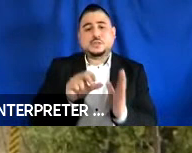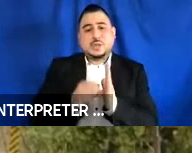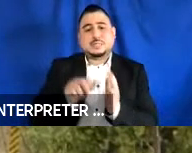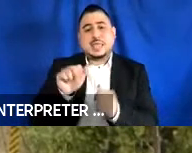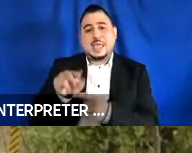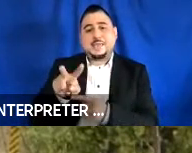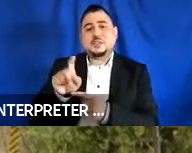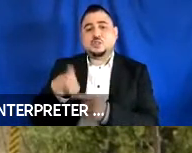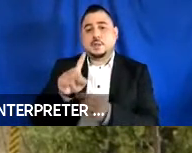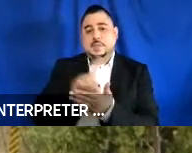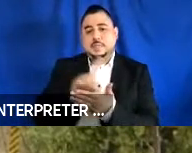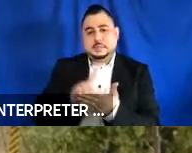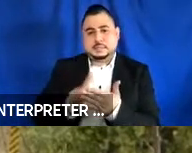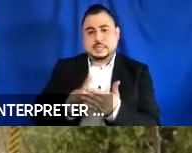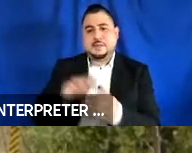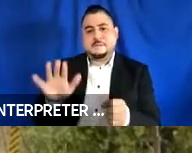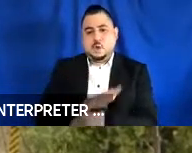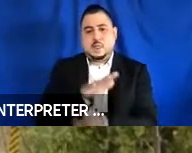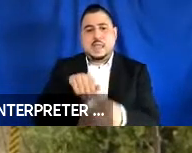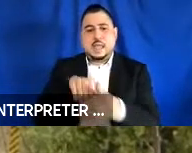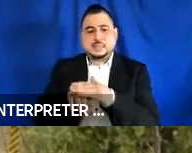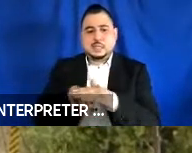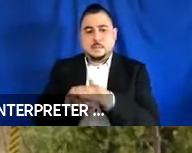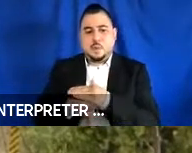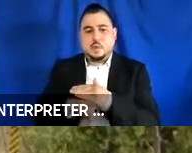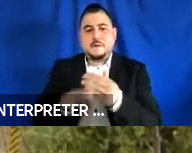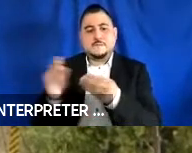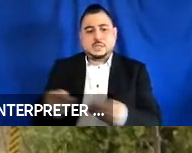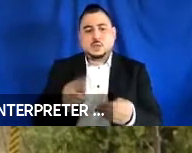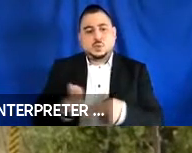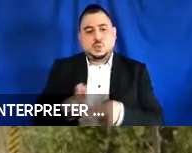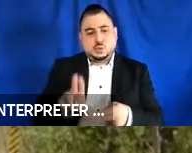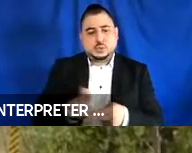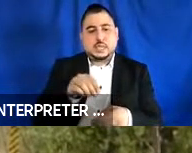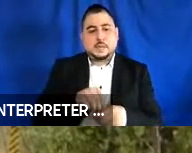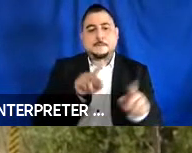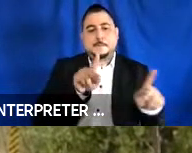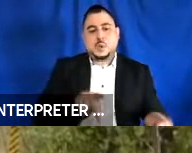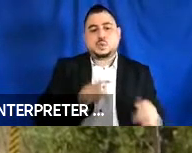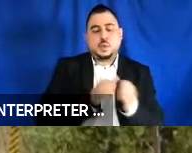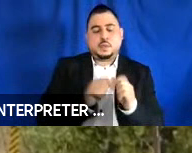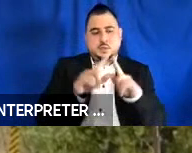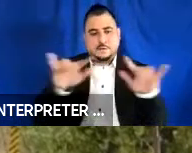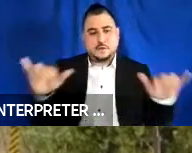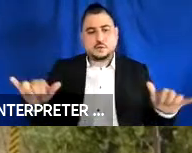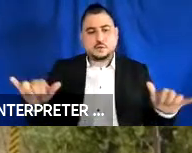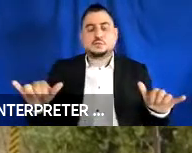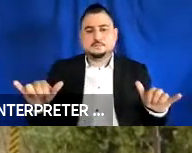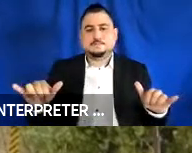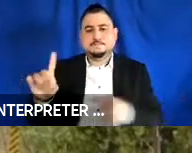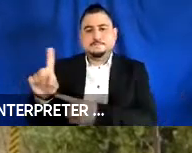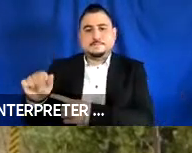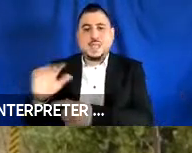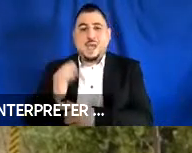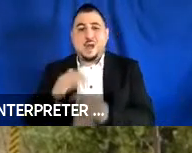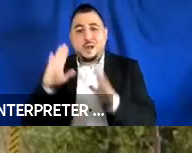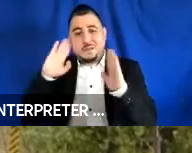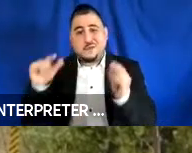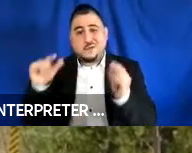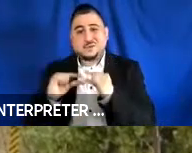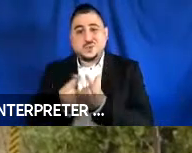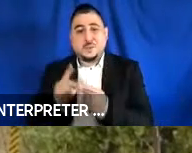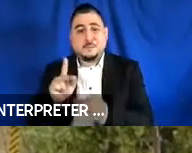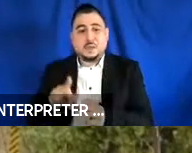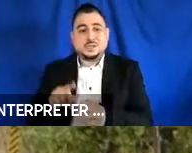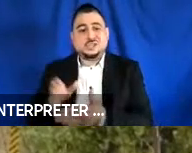should be designed fully accessible, facilitating usage among persons with diverse disabilities. Our focus group participants also